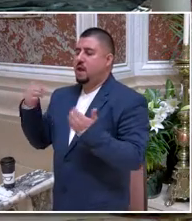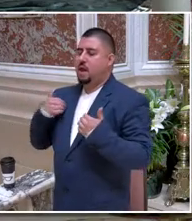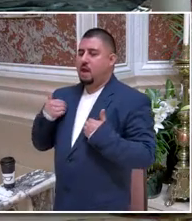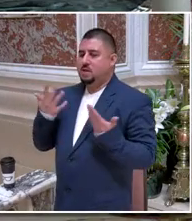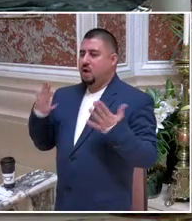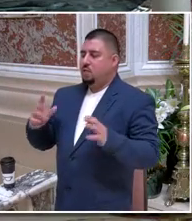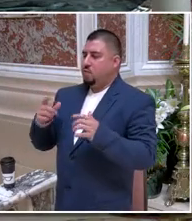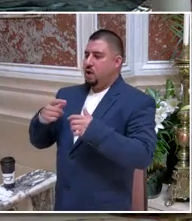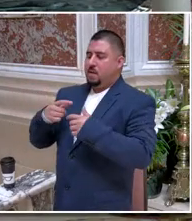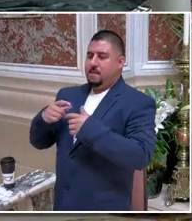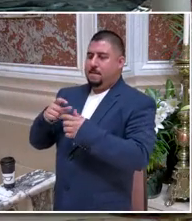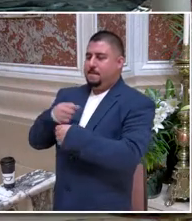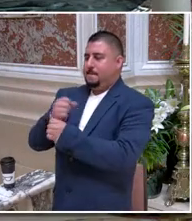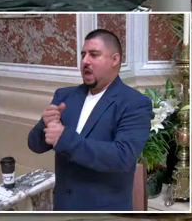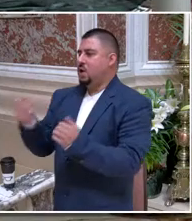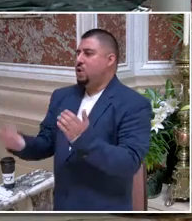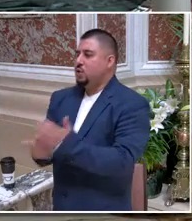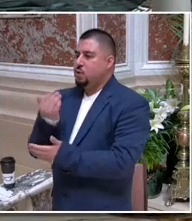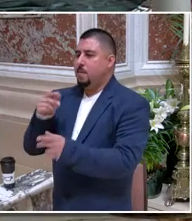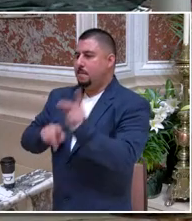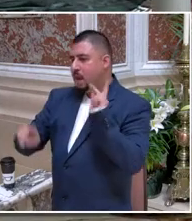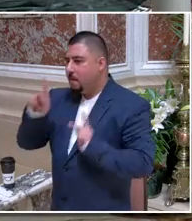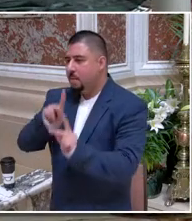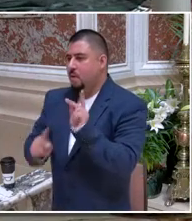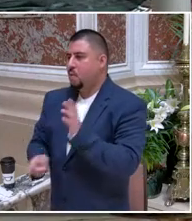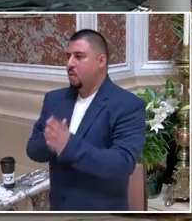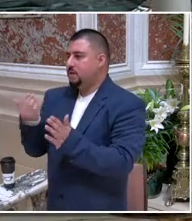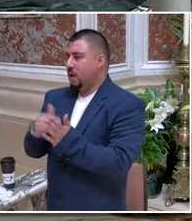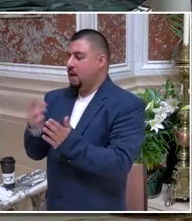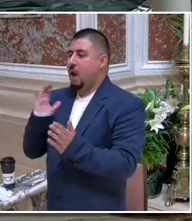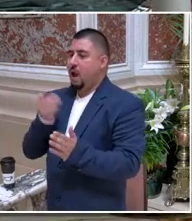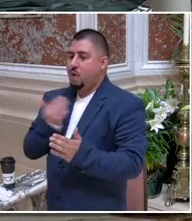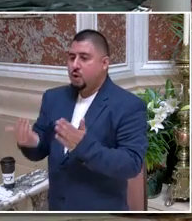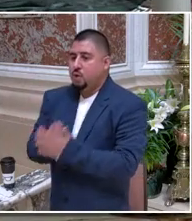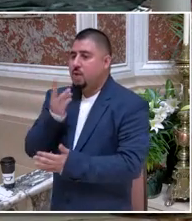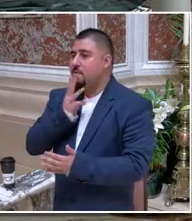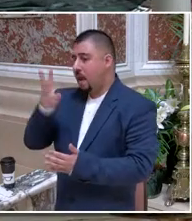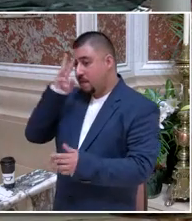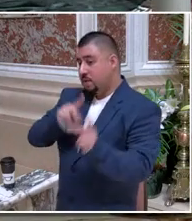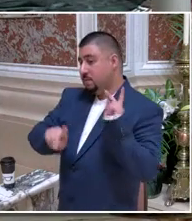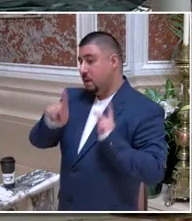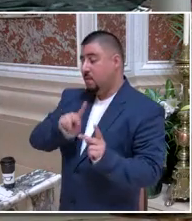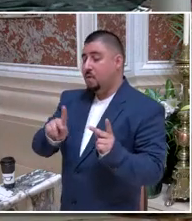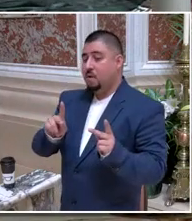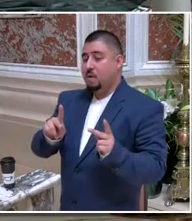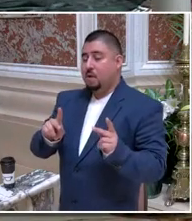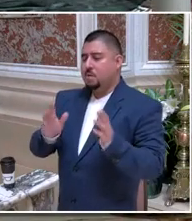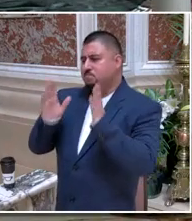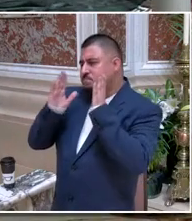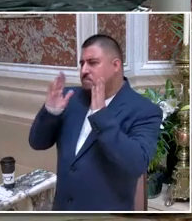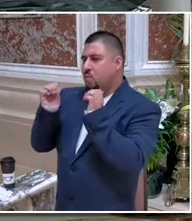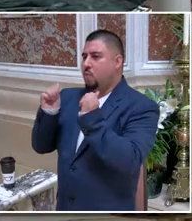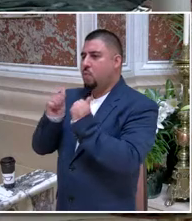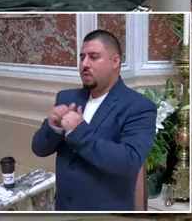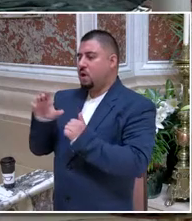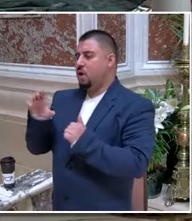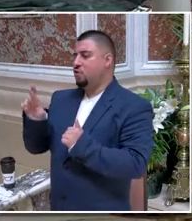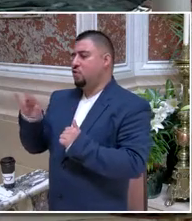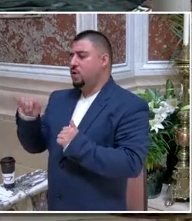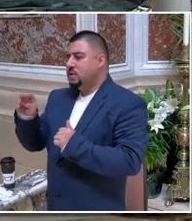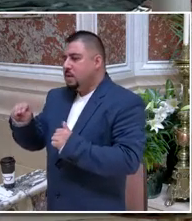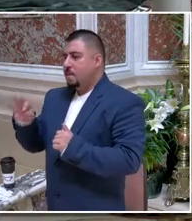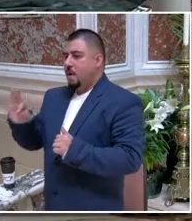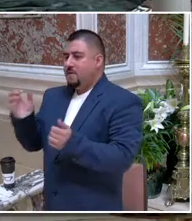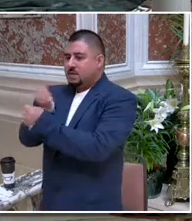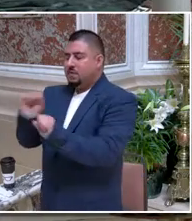forth new children once again, as our newly baptized glistening with the chrism of salvation,